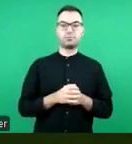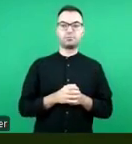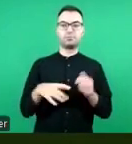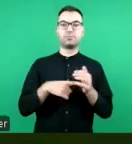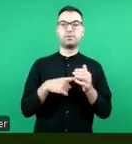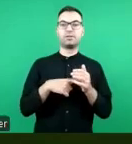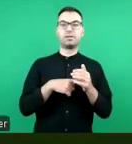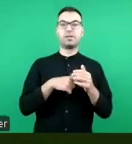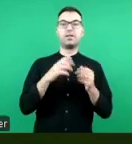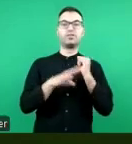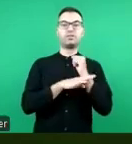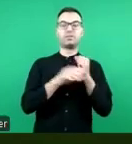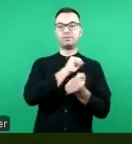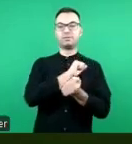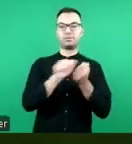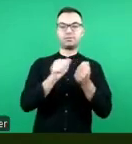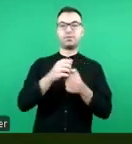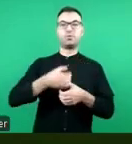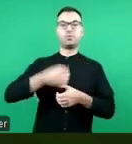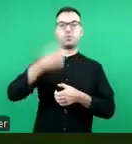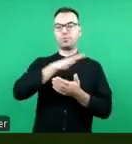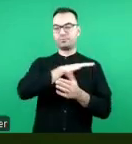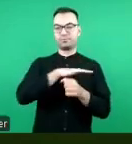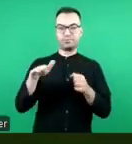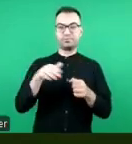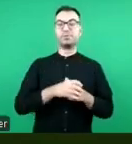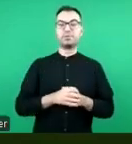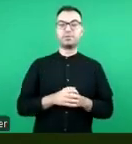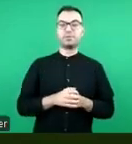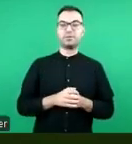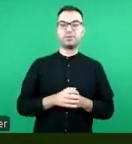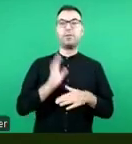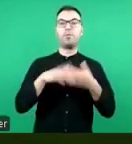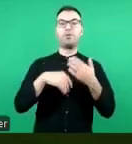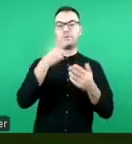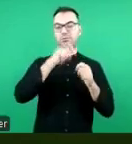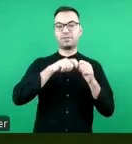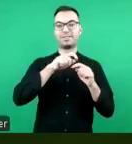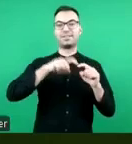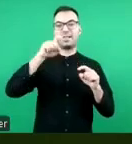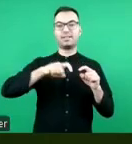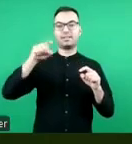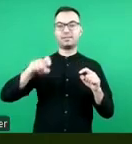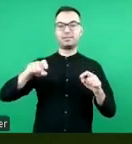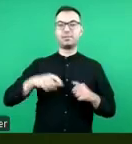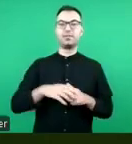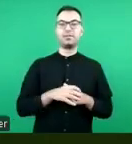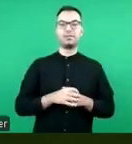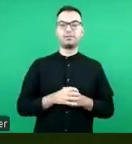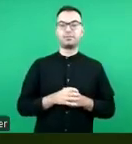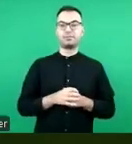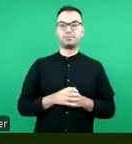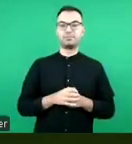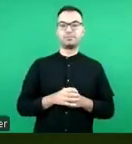stand level. Yeah, and if you look to the results, like statistically controlled for everything